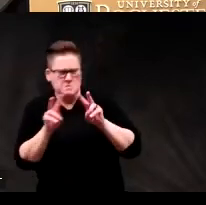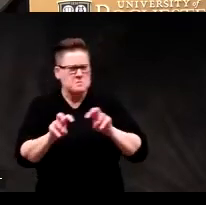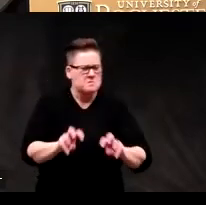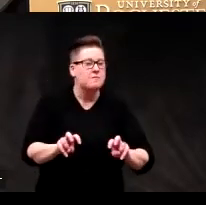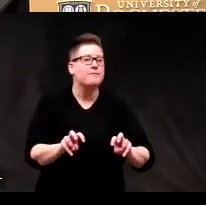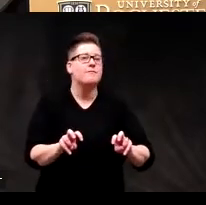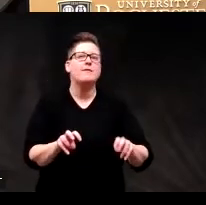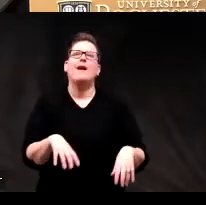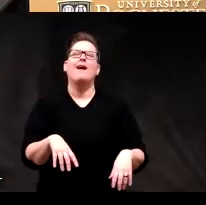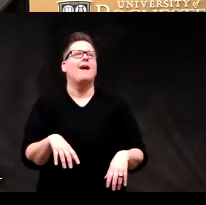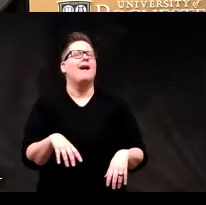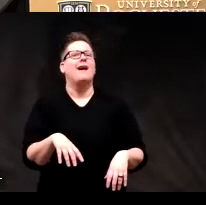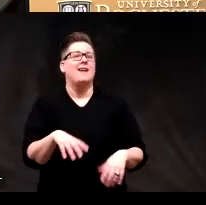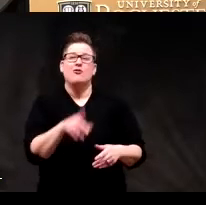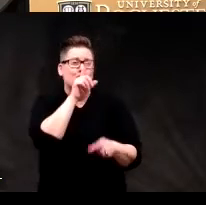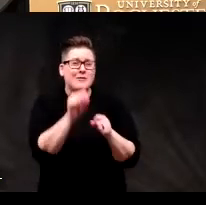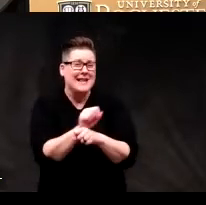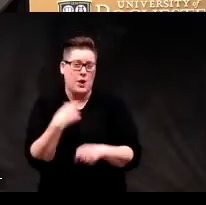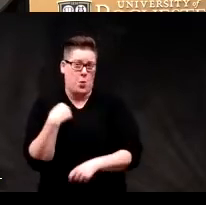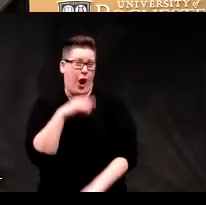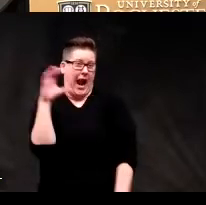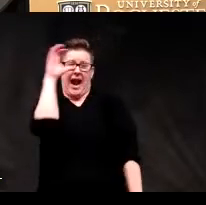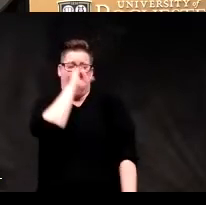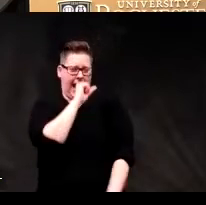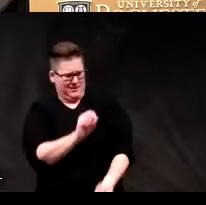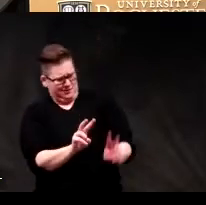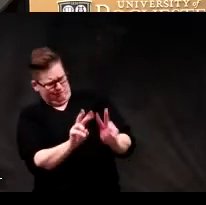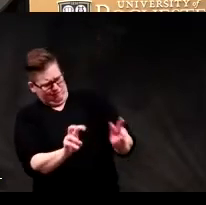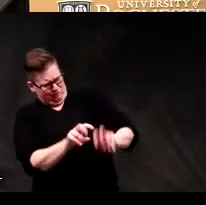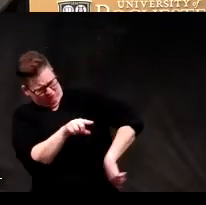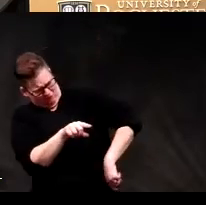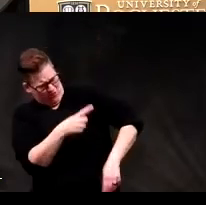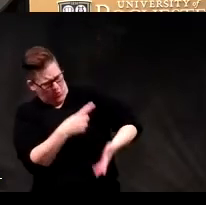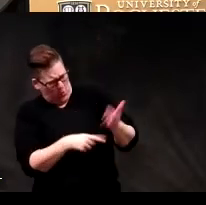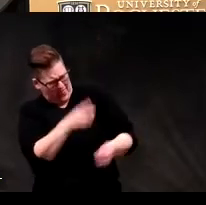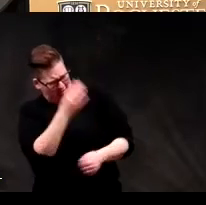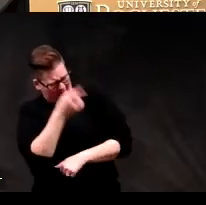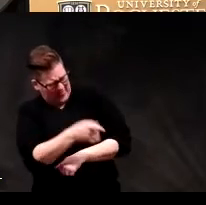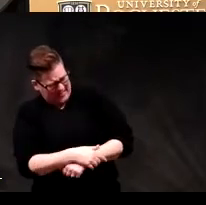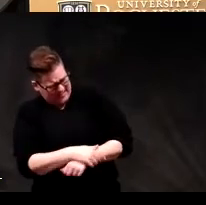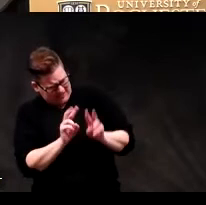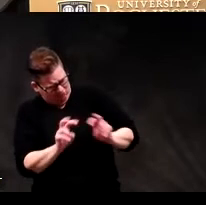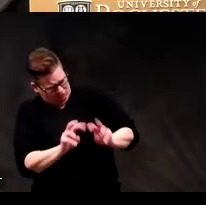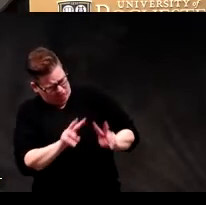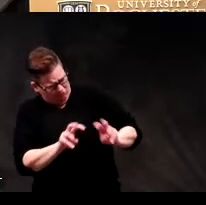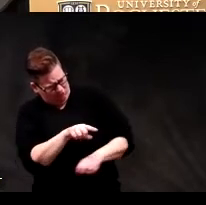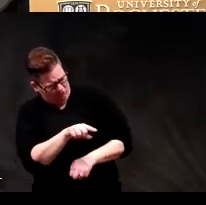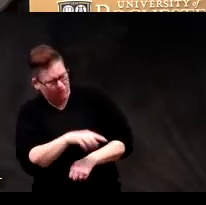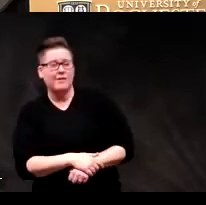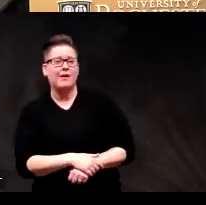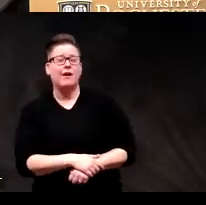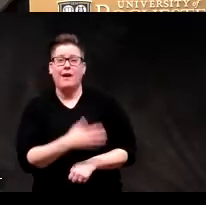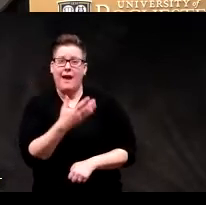said earlier, it's your best guess of as to what's happening in the mind of the individual. And really for us